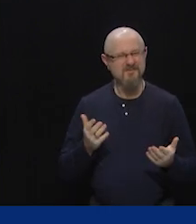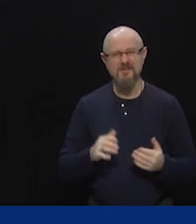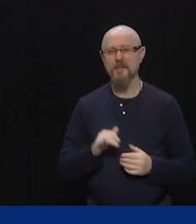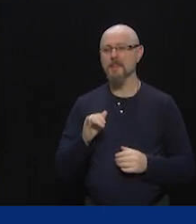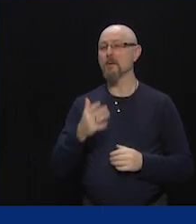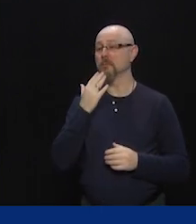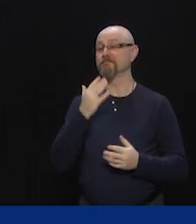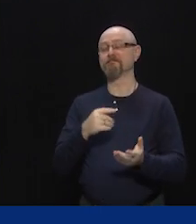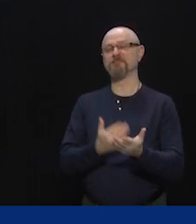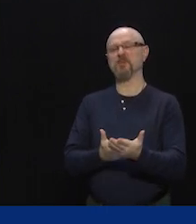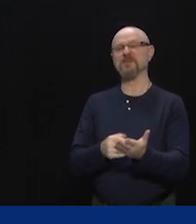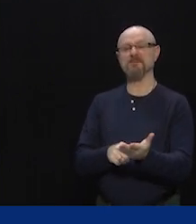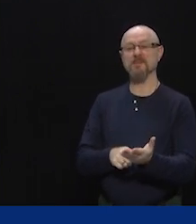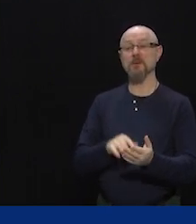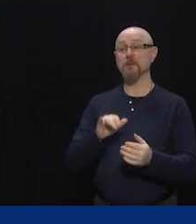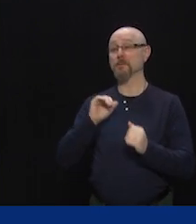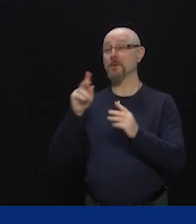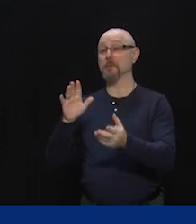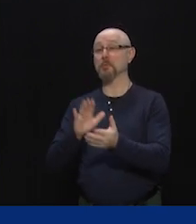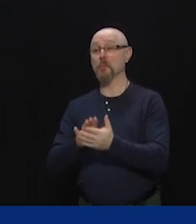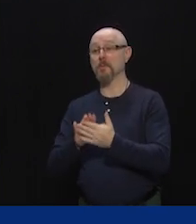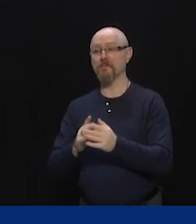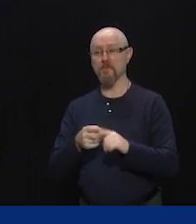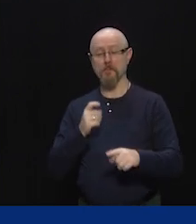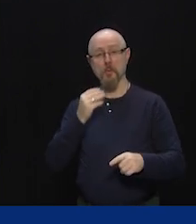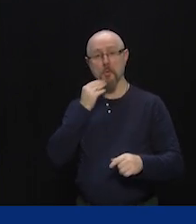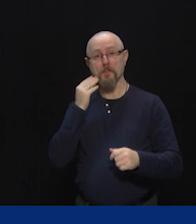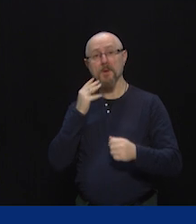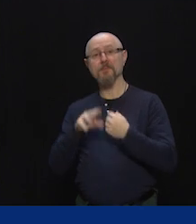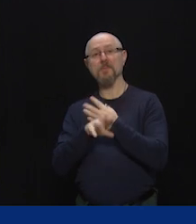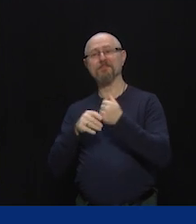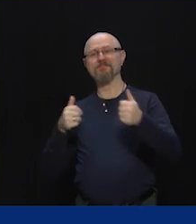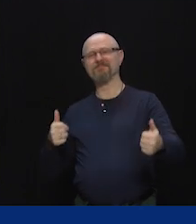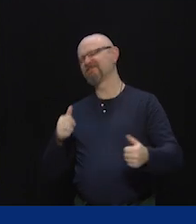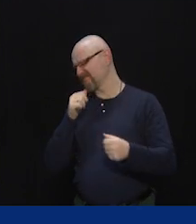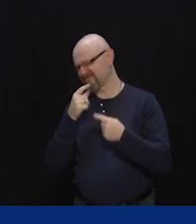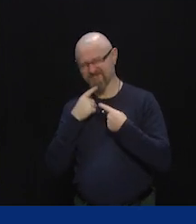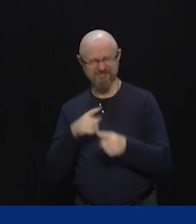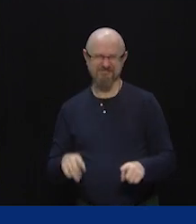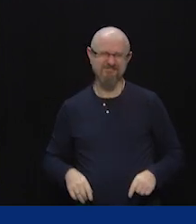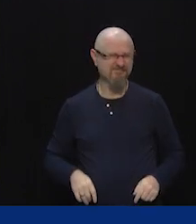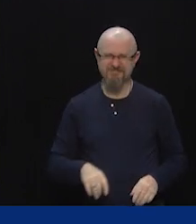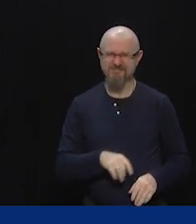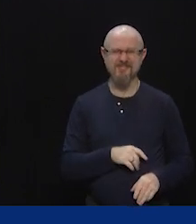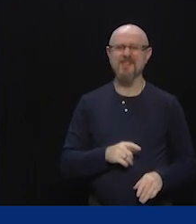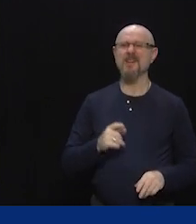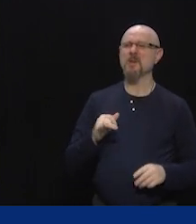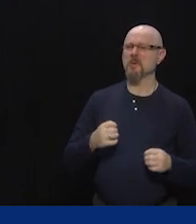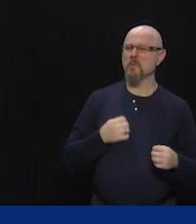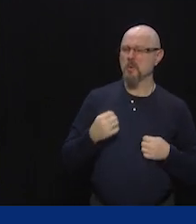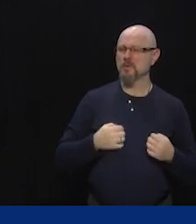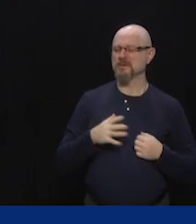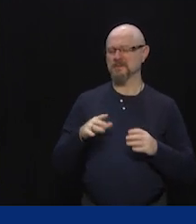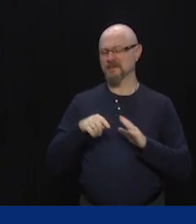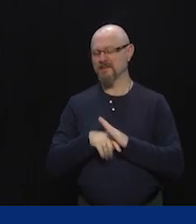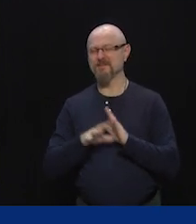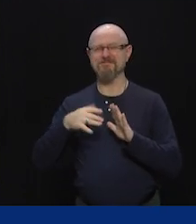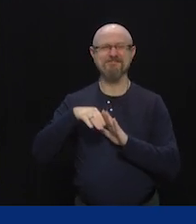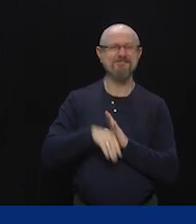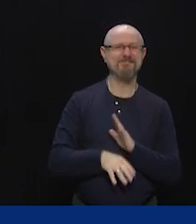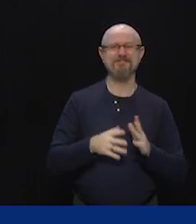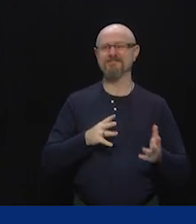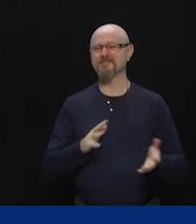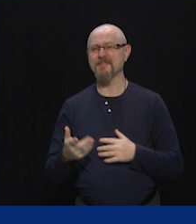not continue the way it should have, and we had hoped it would, as well as the emotional effect and the toll it's been taking that is